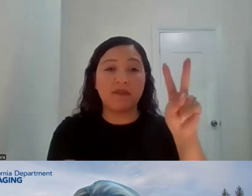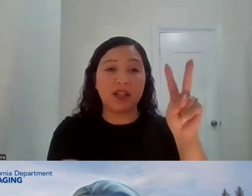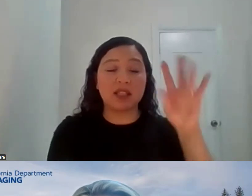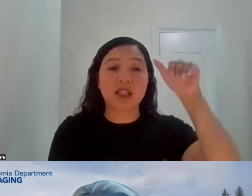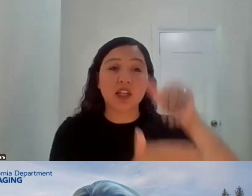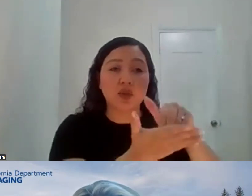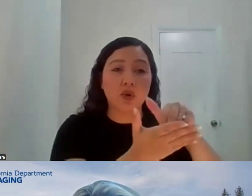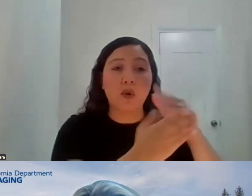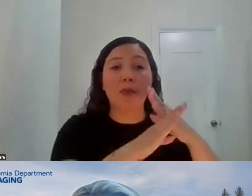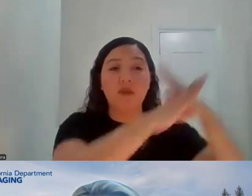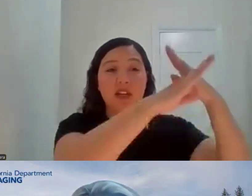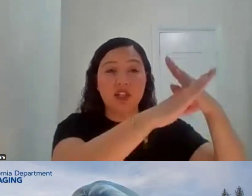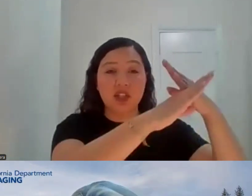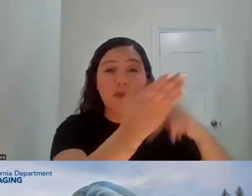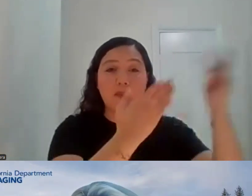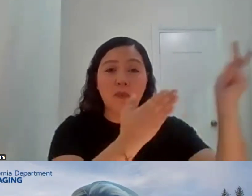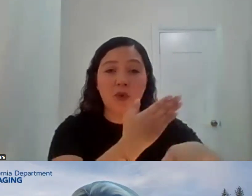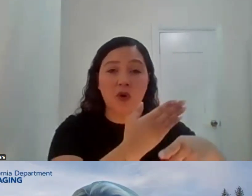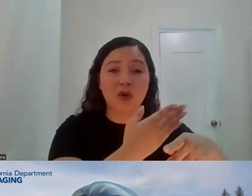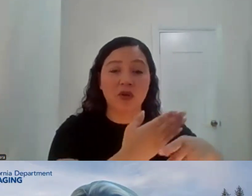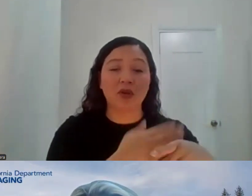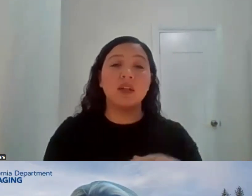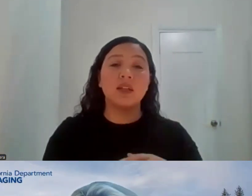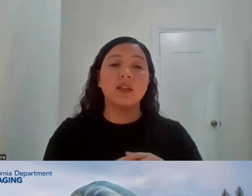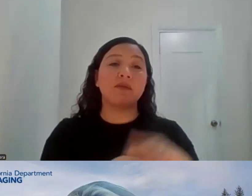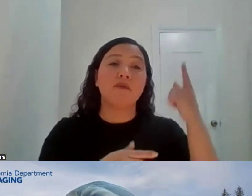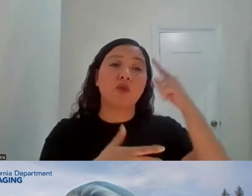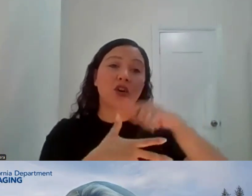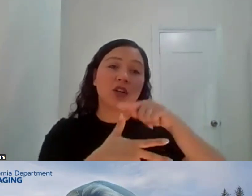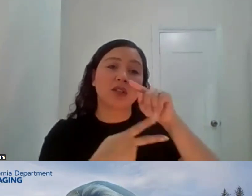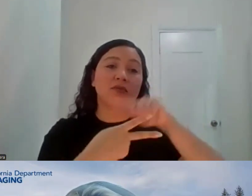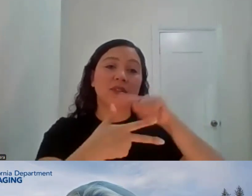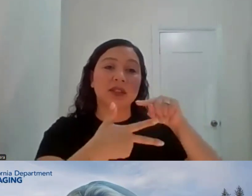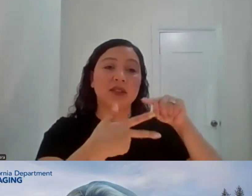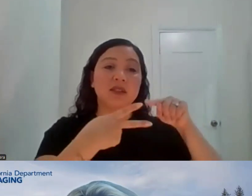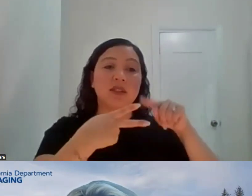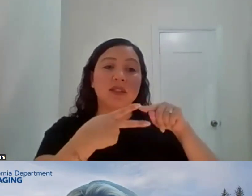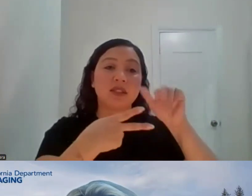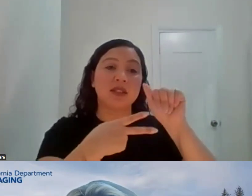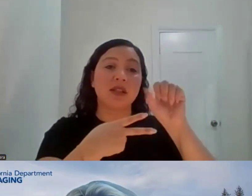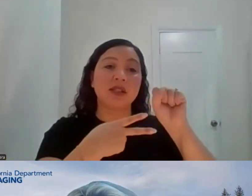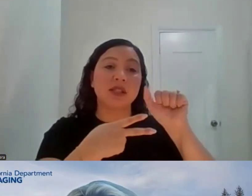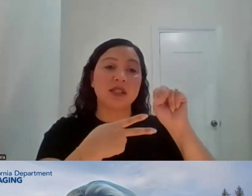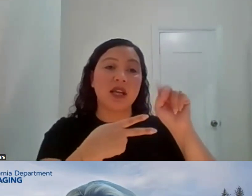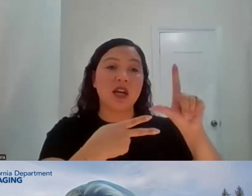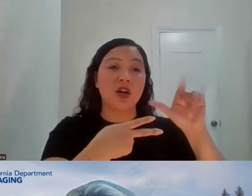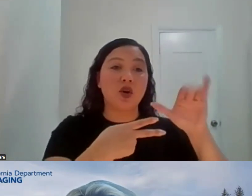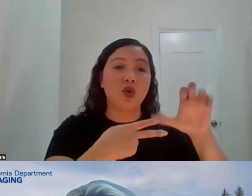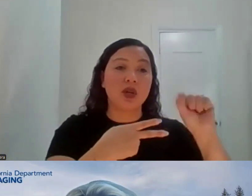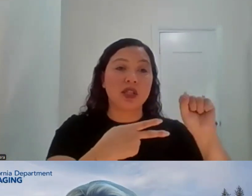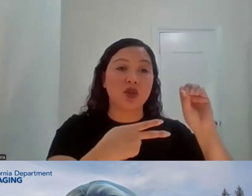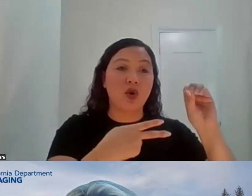Coast in Santa Barbara, San Luis Obispo, and Ventura counties. And I'm just really happy